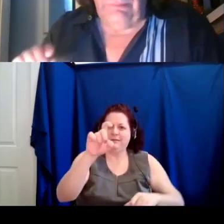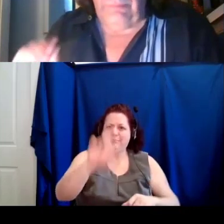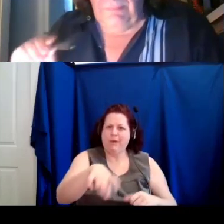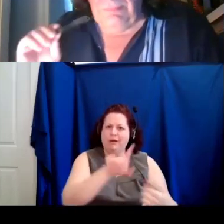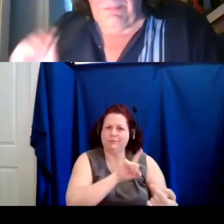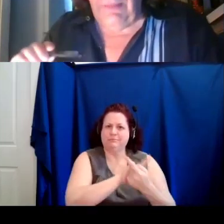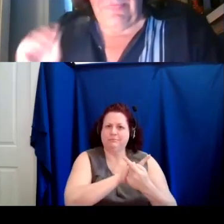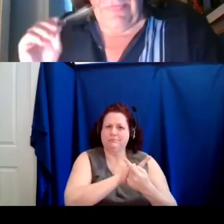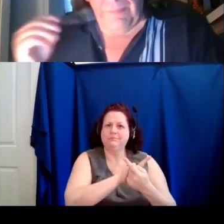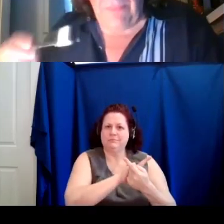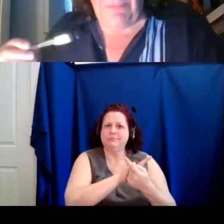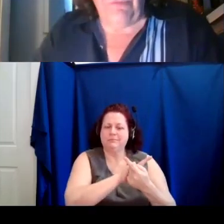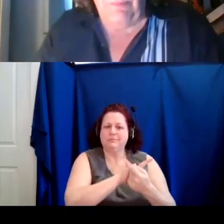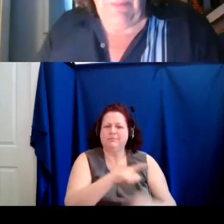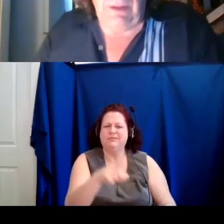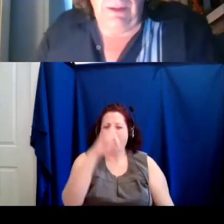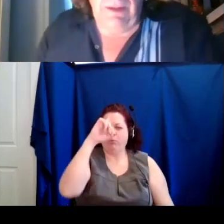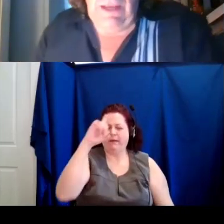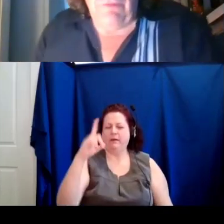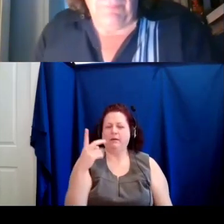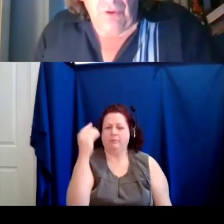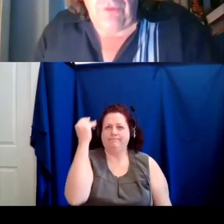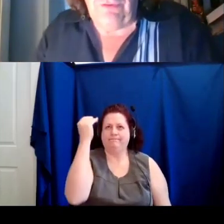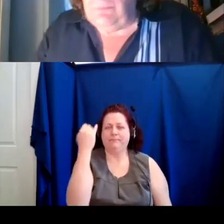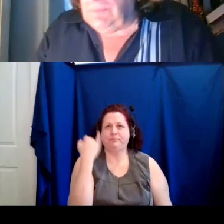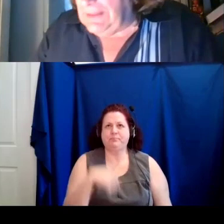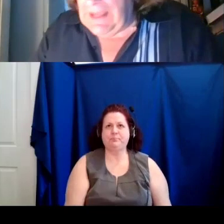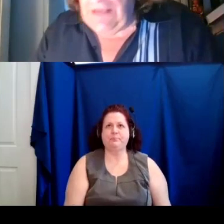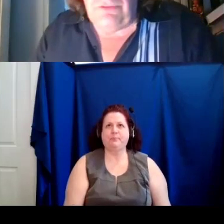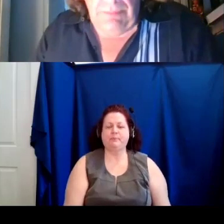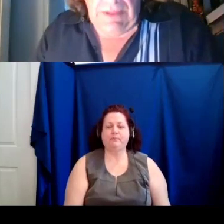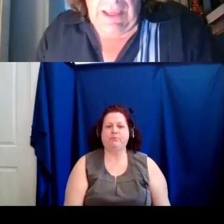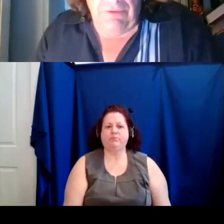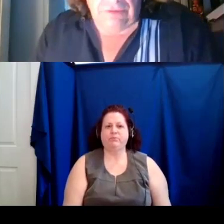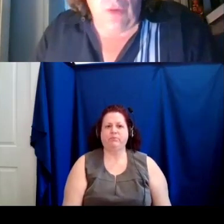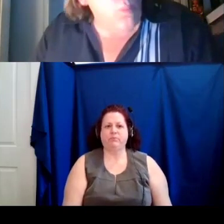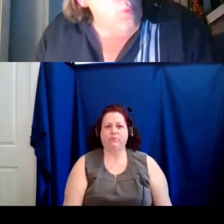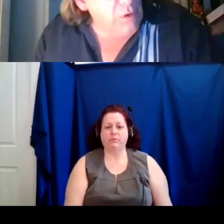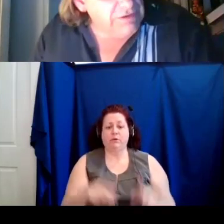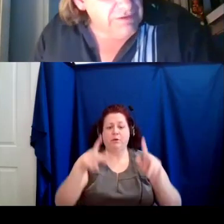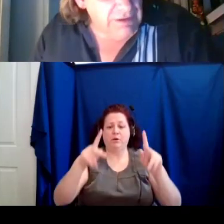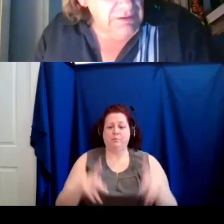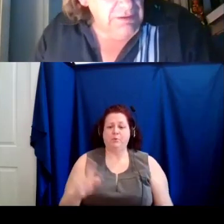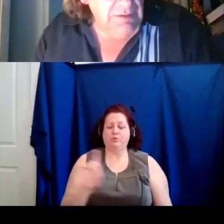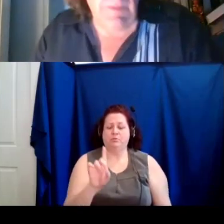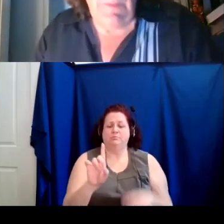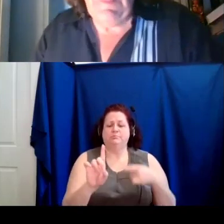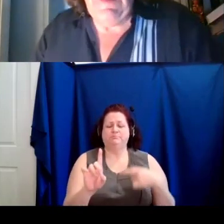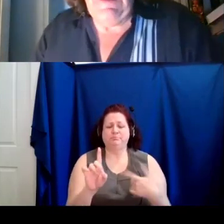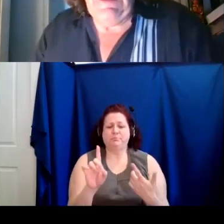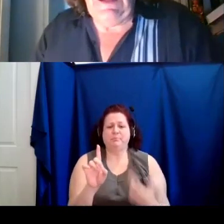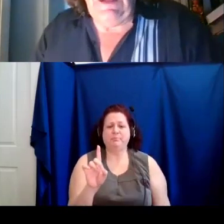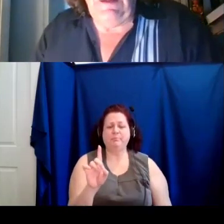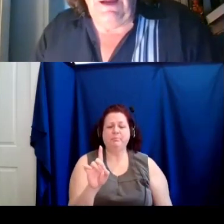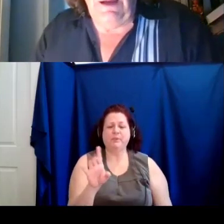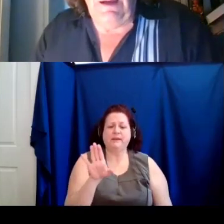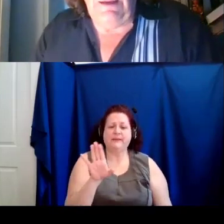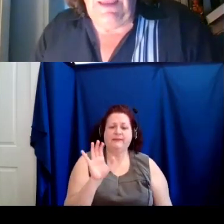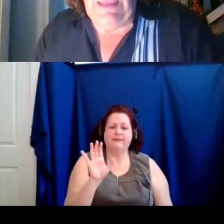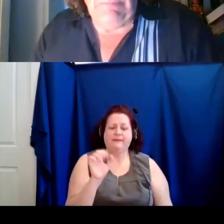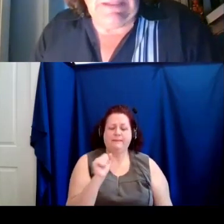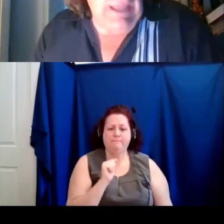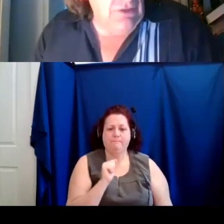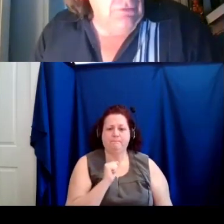So think about this for a minute. If a person engaged in behavior that warranted